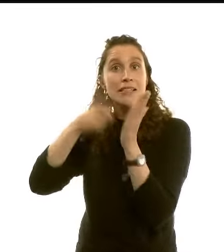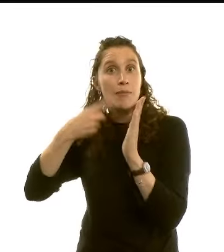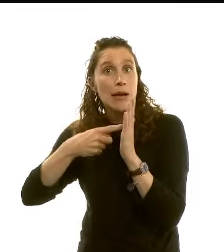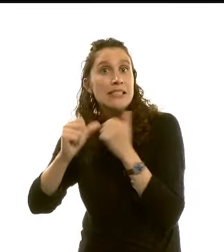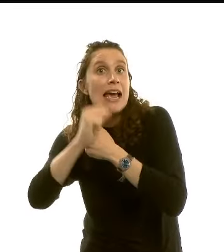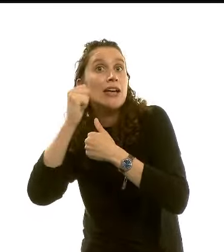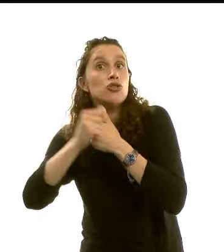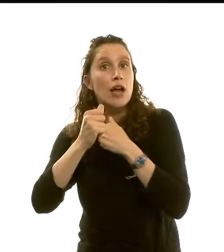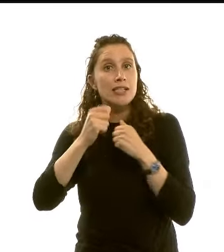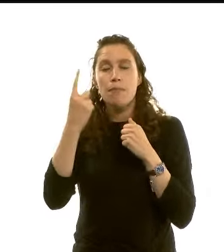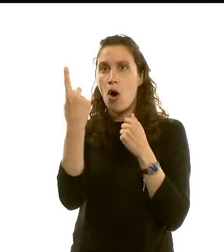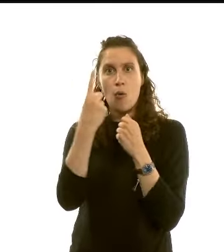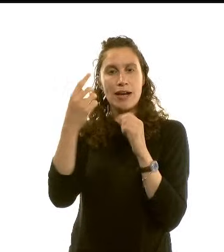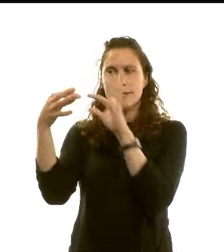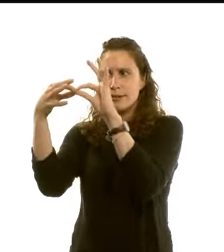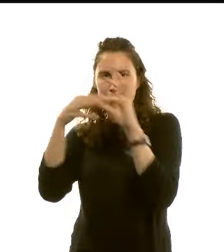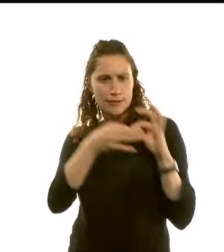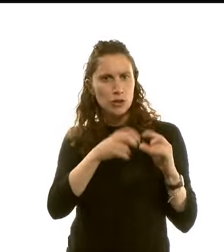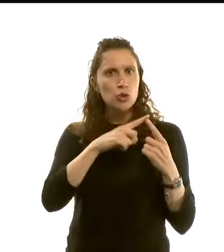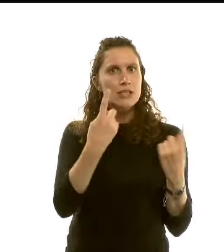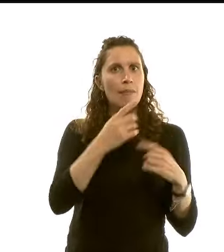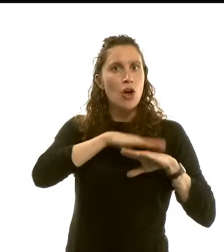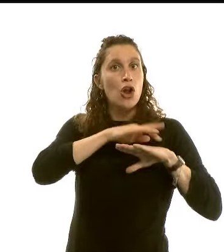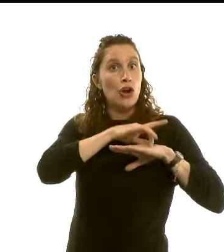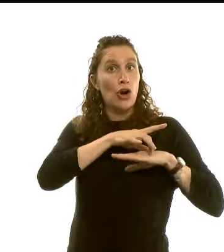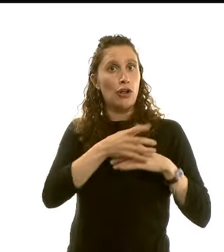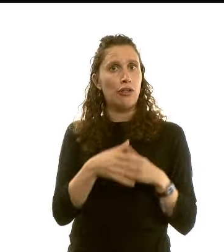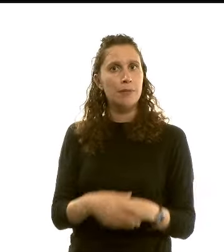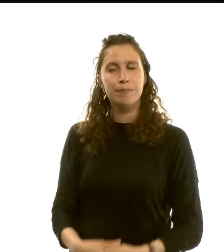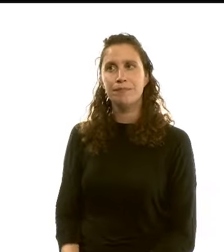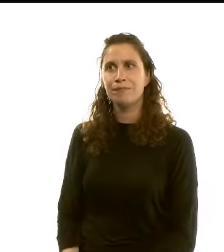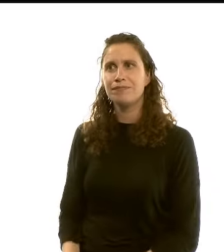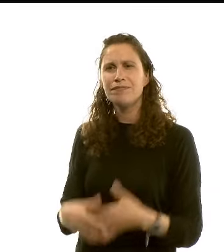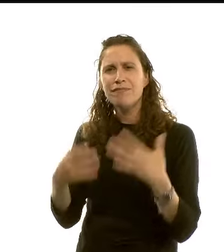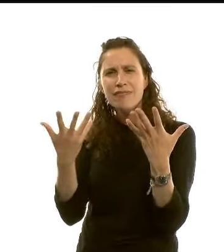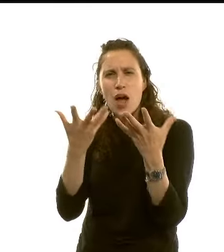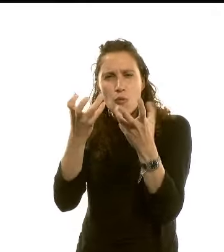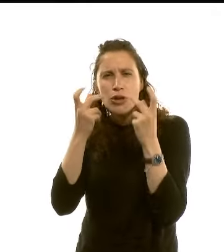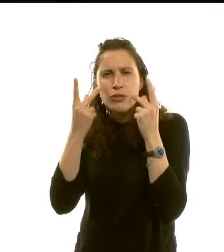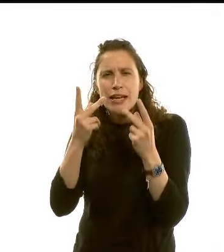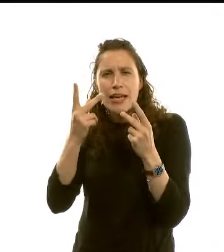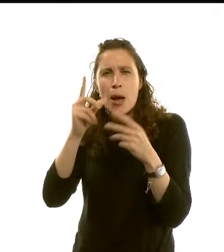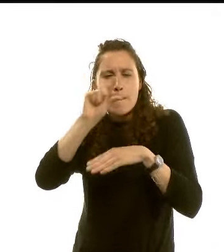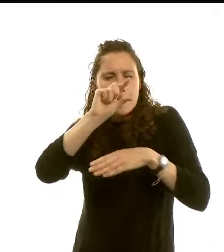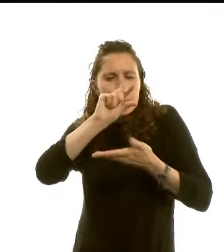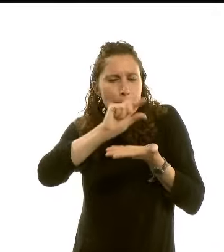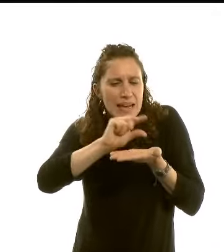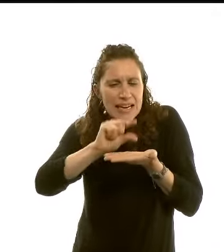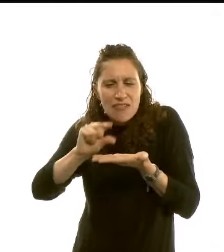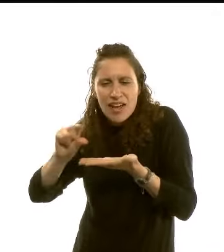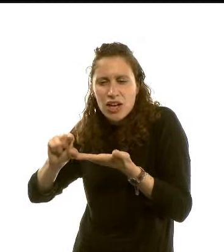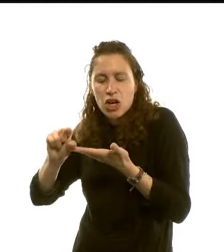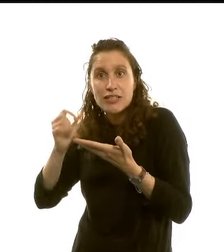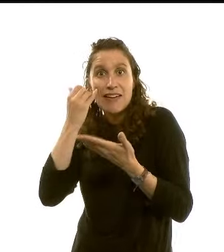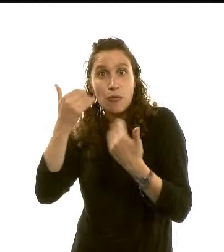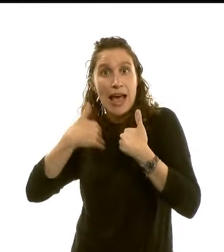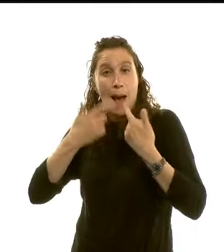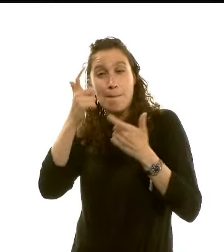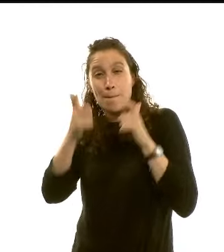Wow. Well, I would love to get a closer look at these Na'vi minifigures, if only There were enormous versions of them